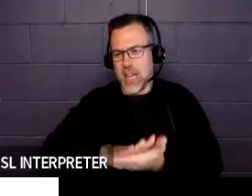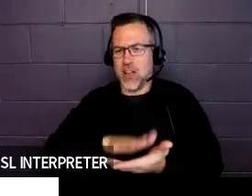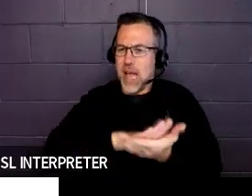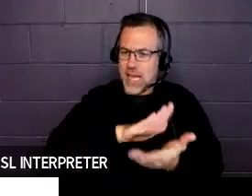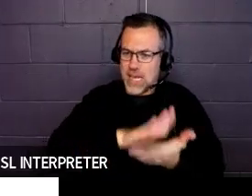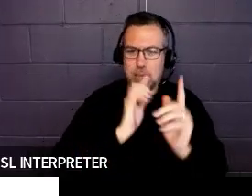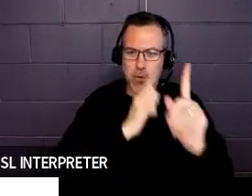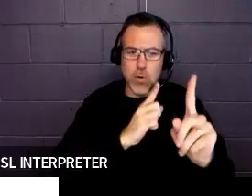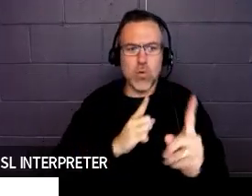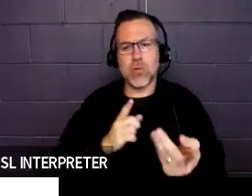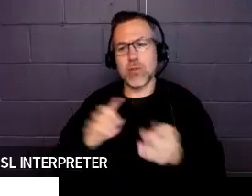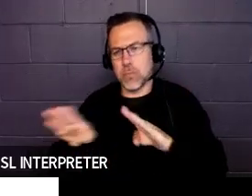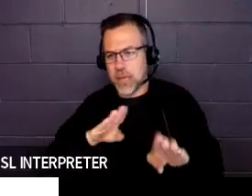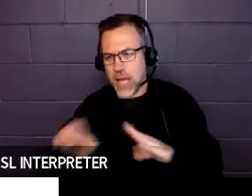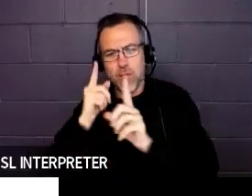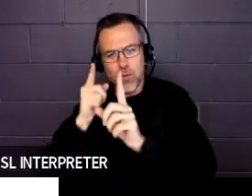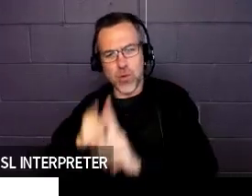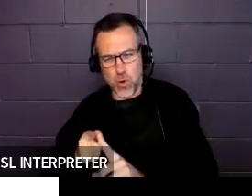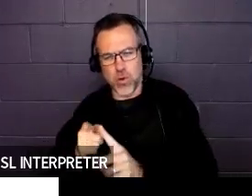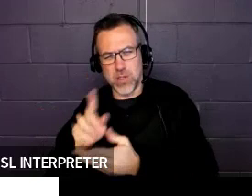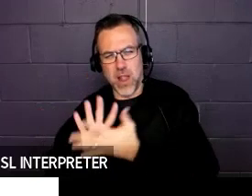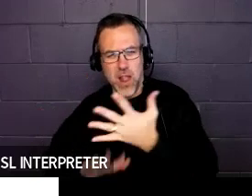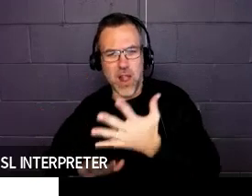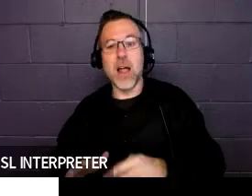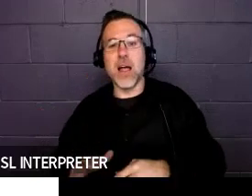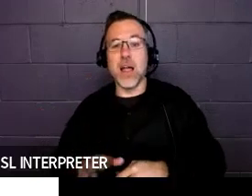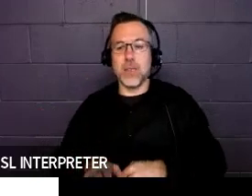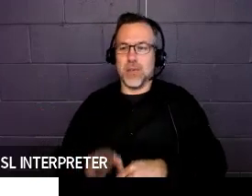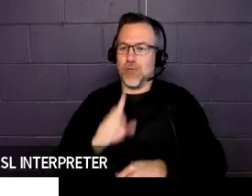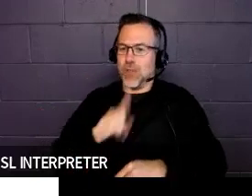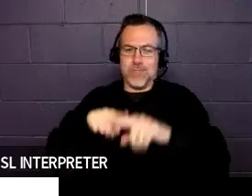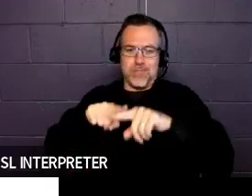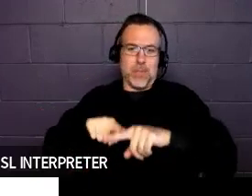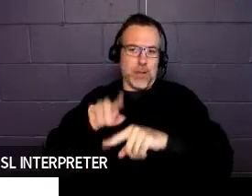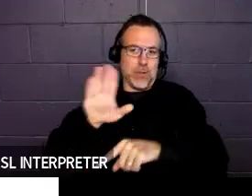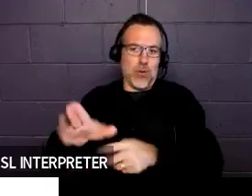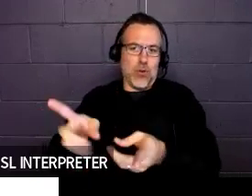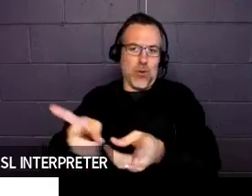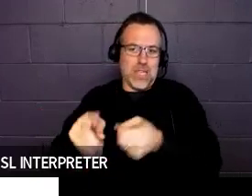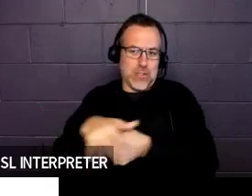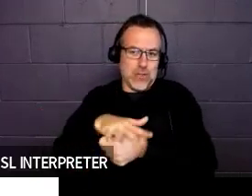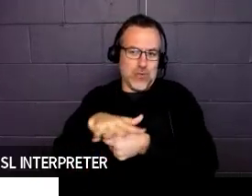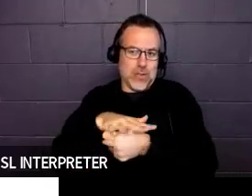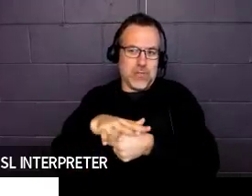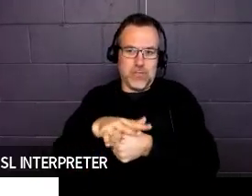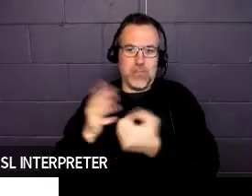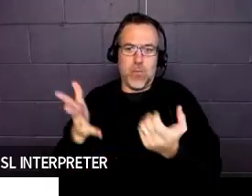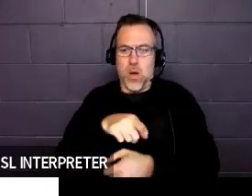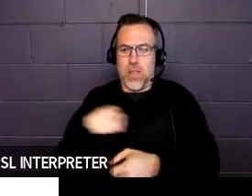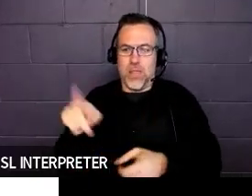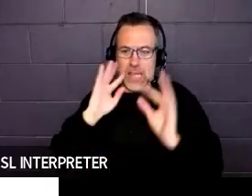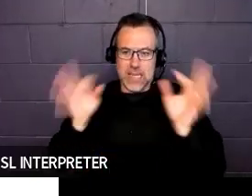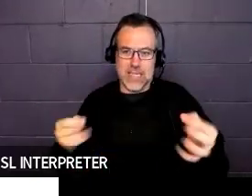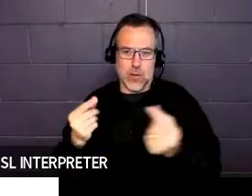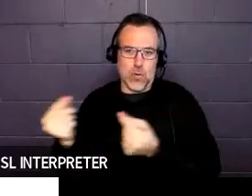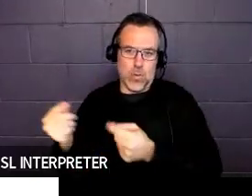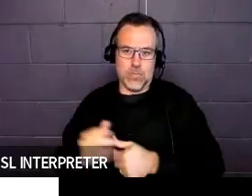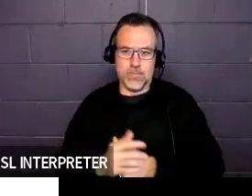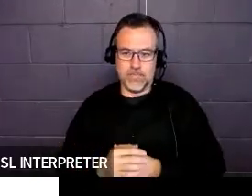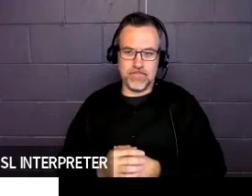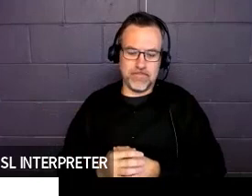But that's all up to your district and like what they decide to do.